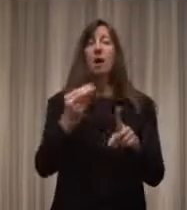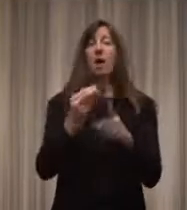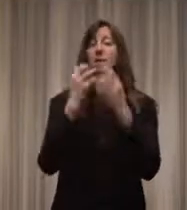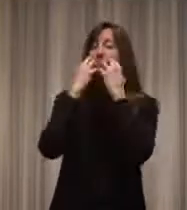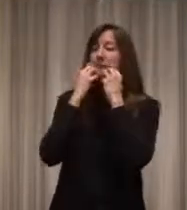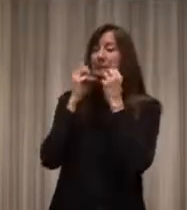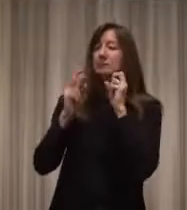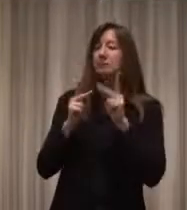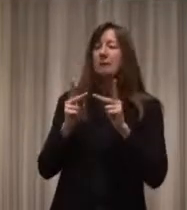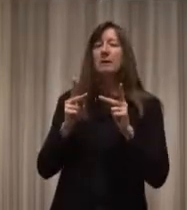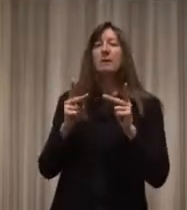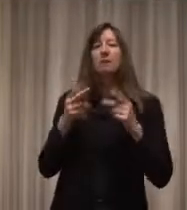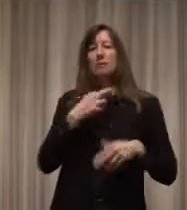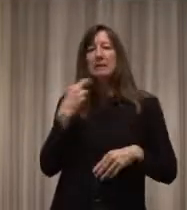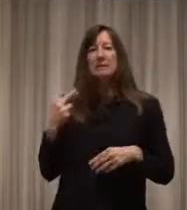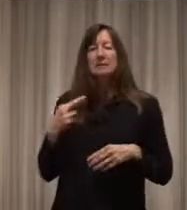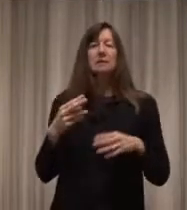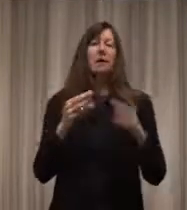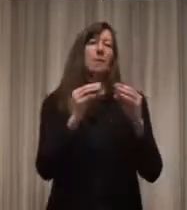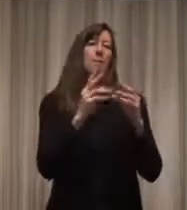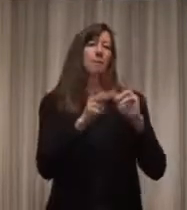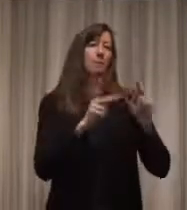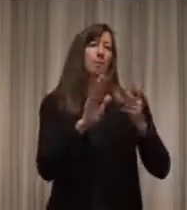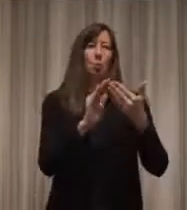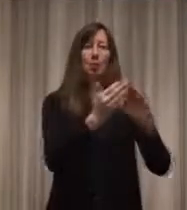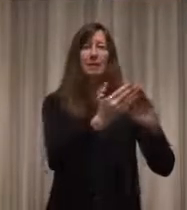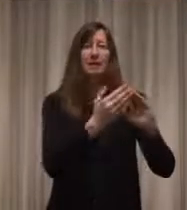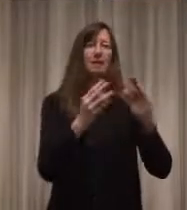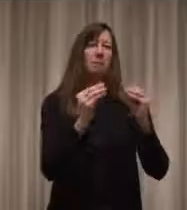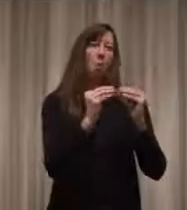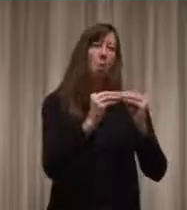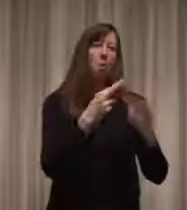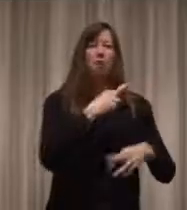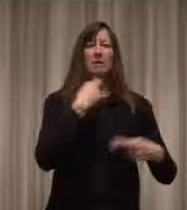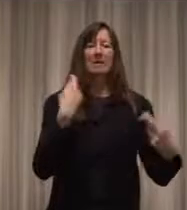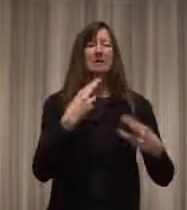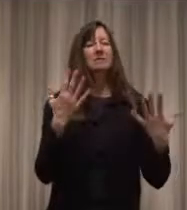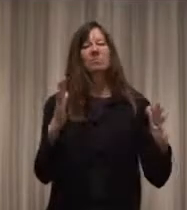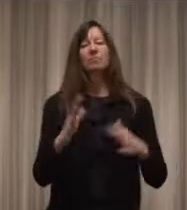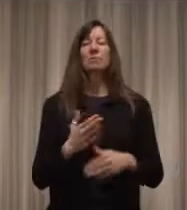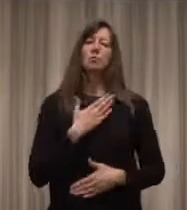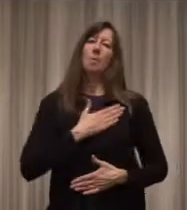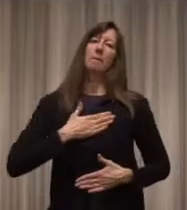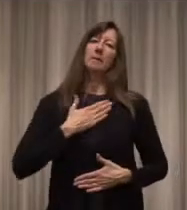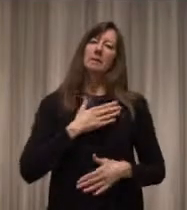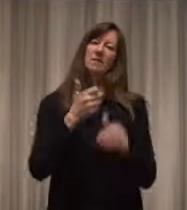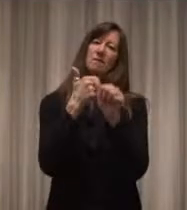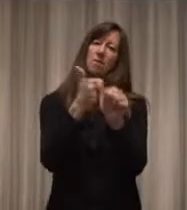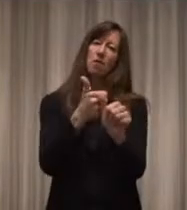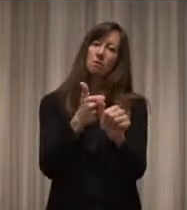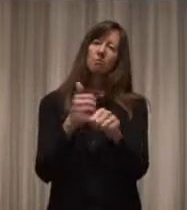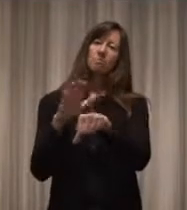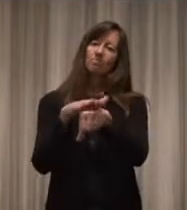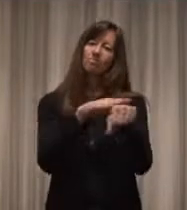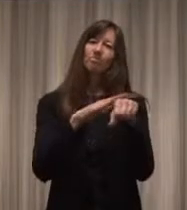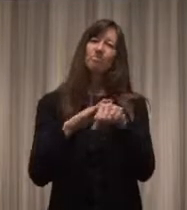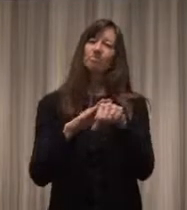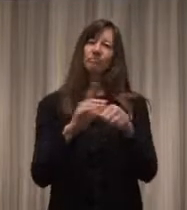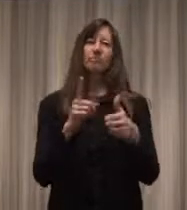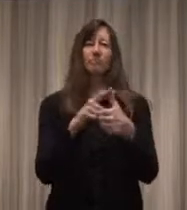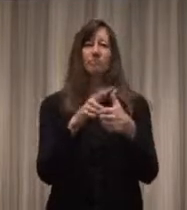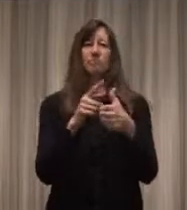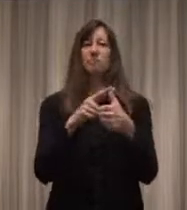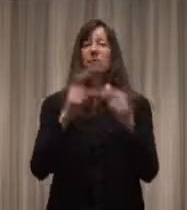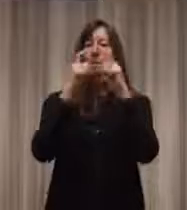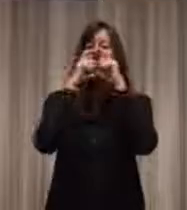risk. So please continue to follow those precautions: mask wearing, social distancing, and avoiding gatherings, and washing